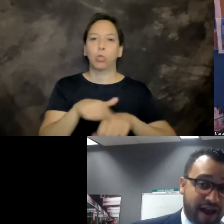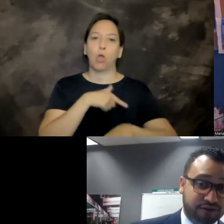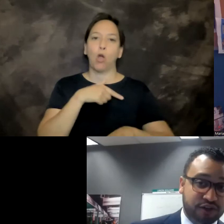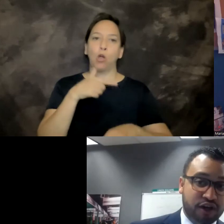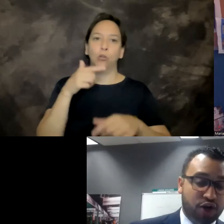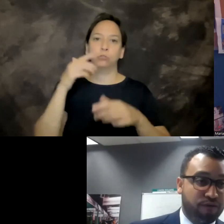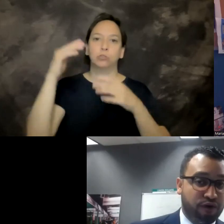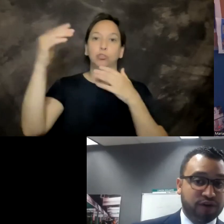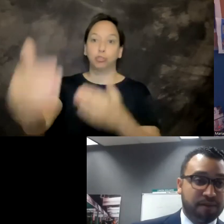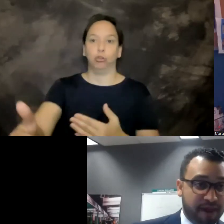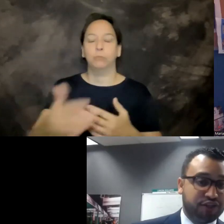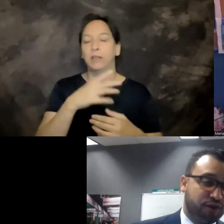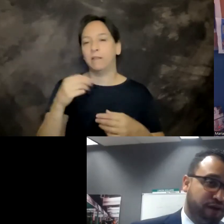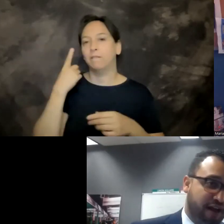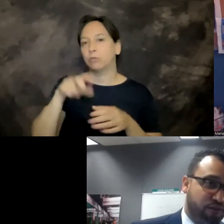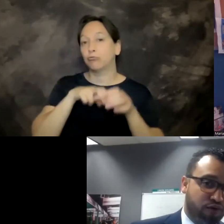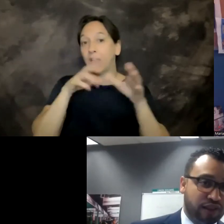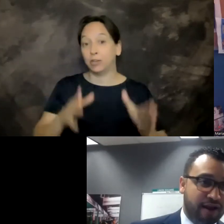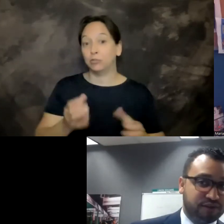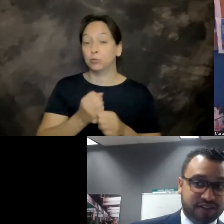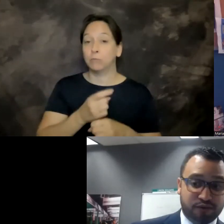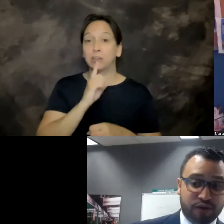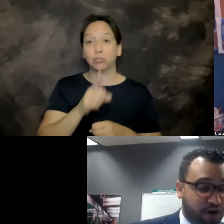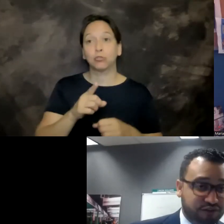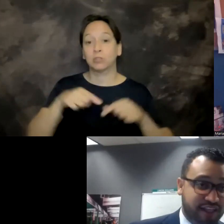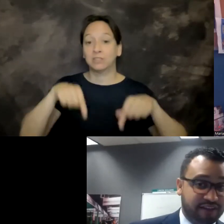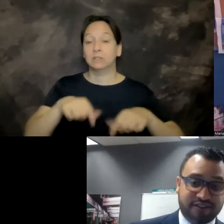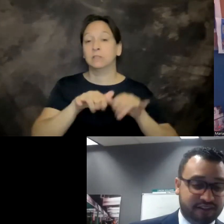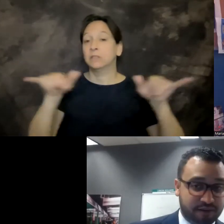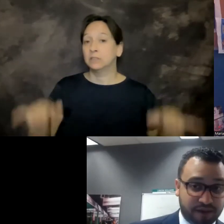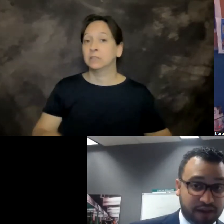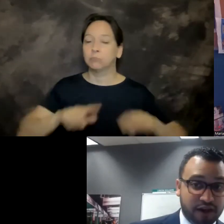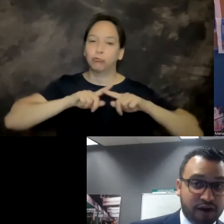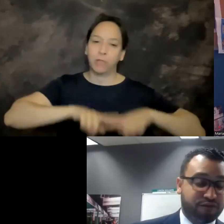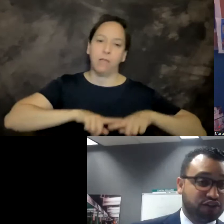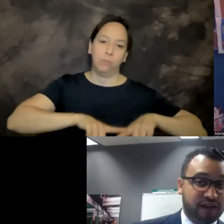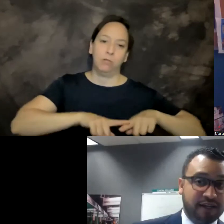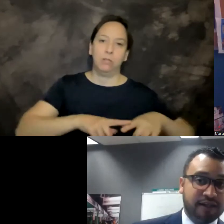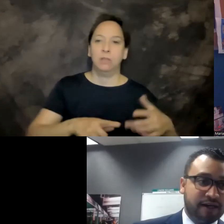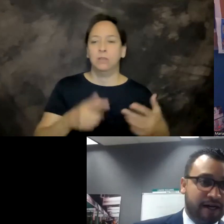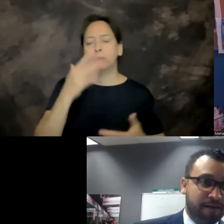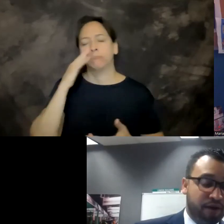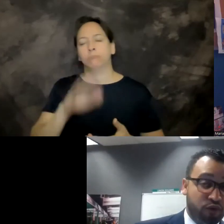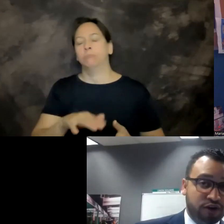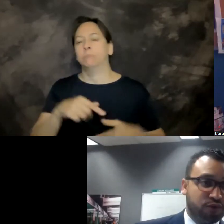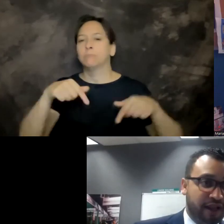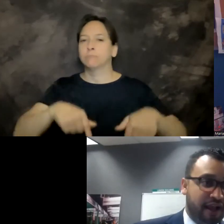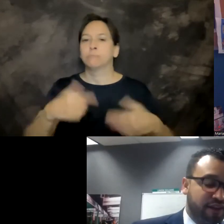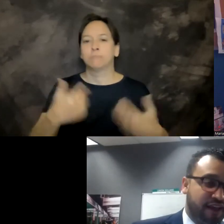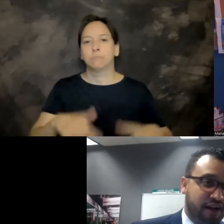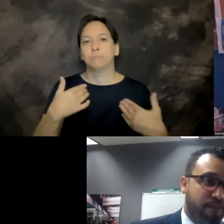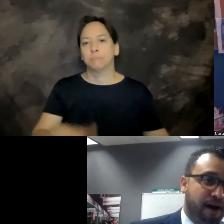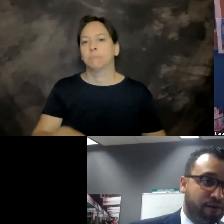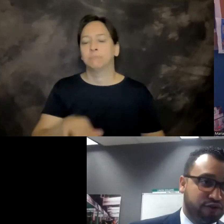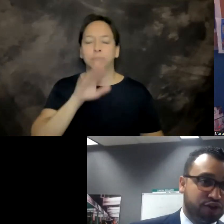the riders going forward to make sure that we have a more reliable system. We understand this is going to be frustrating, and we are doing